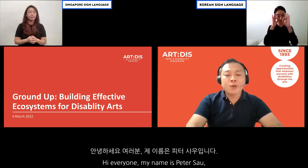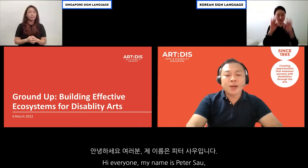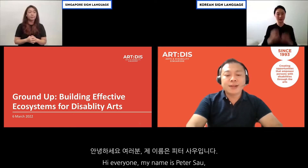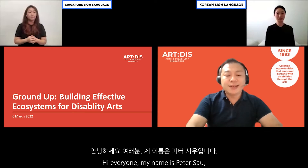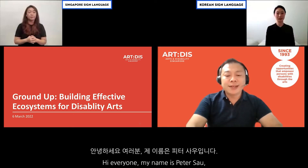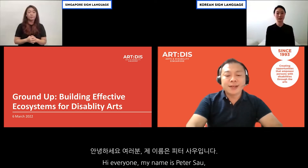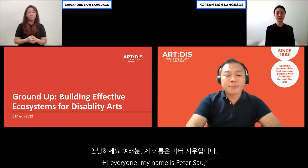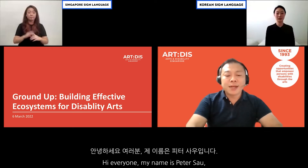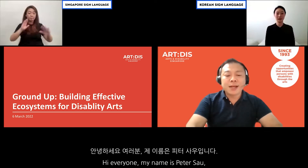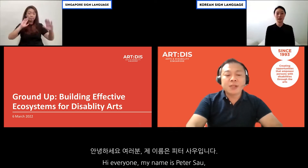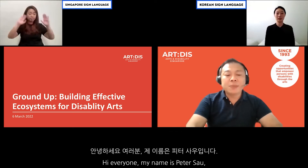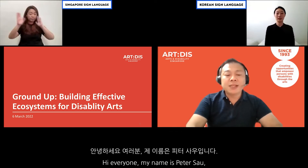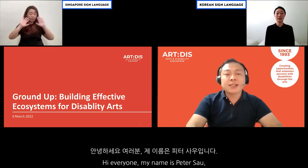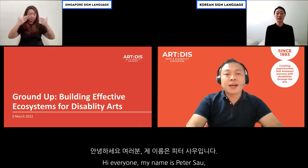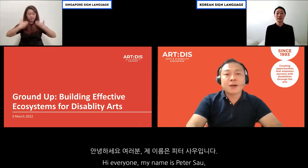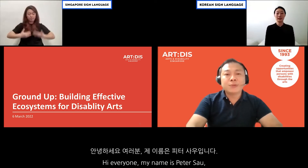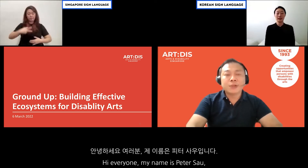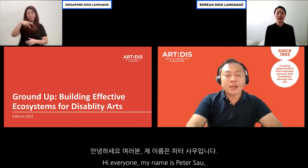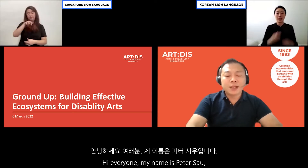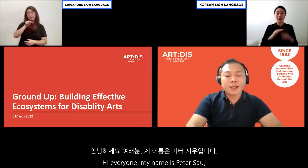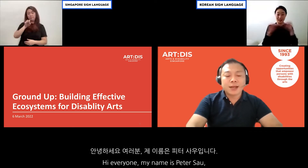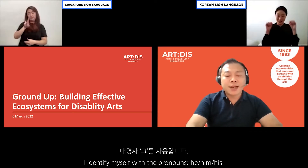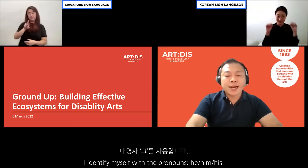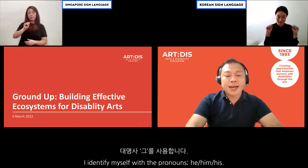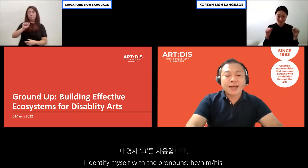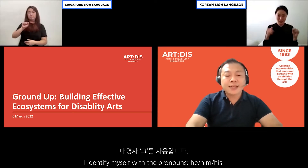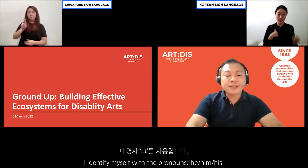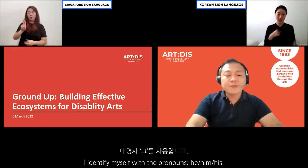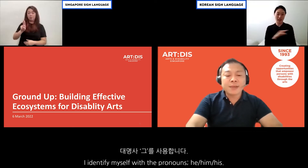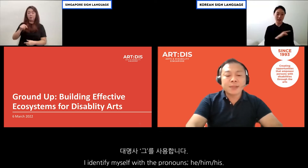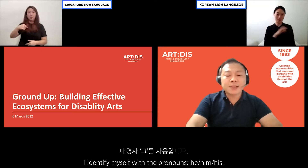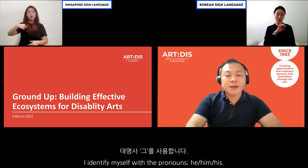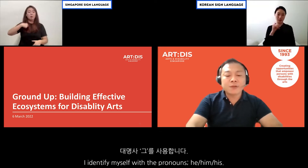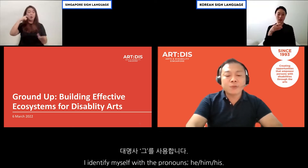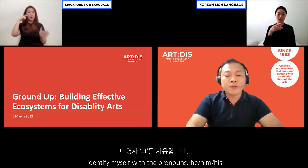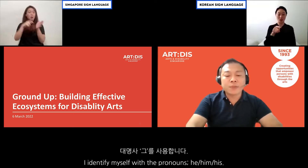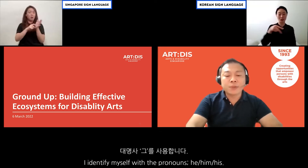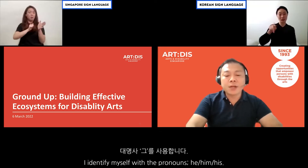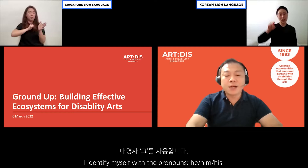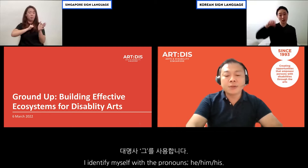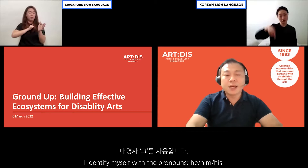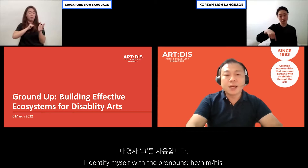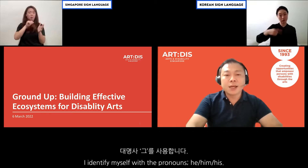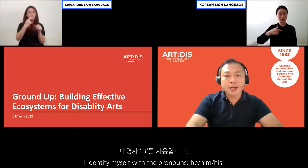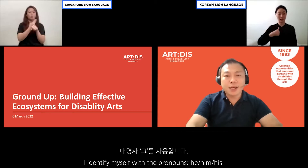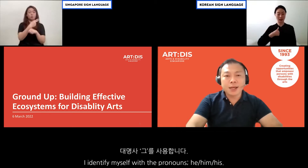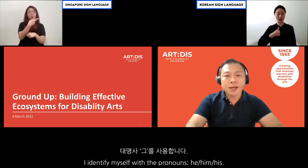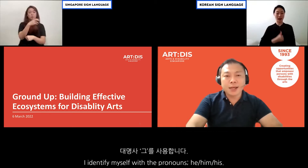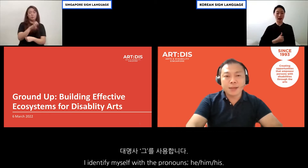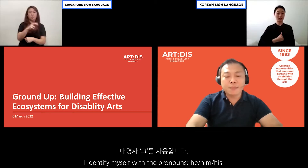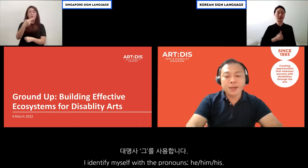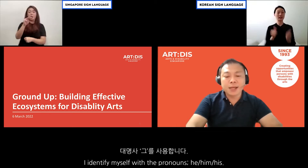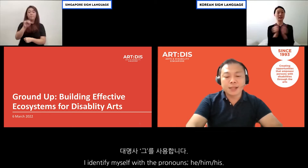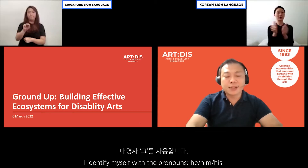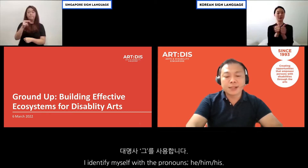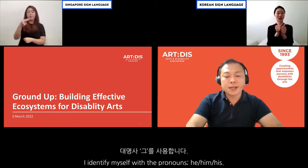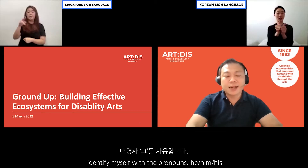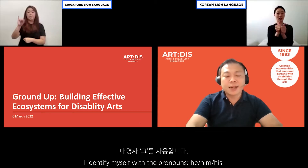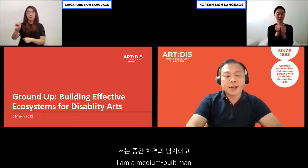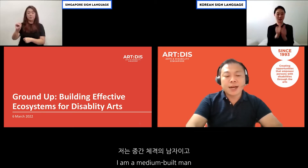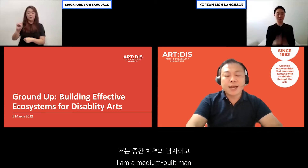Hi everyone. My name is Peter Sau. I identify myself with the pronouns he, him,